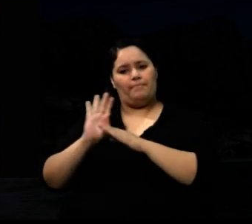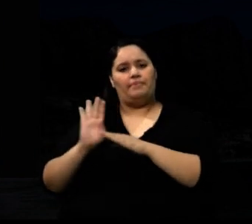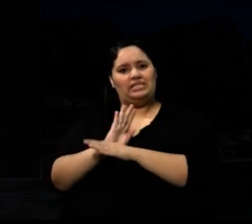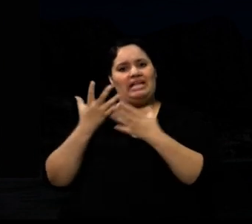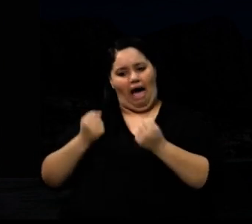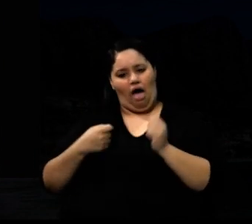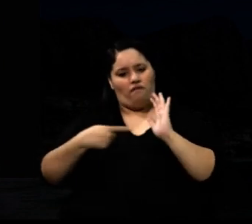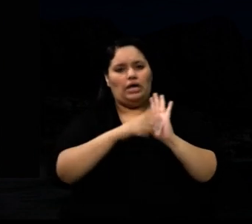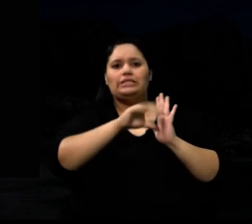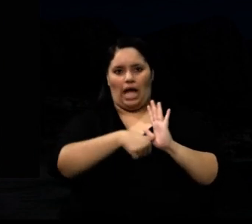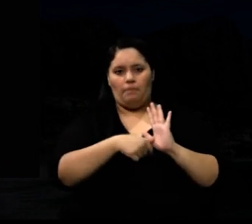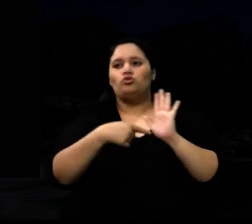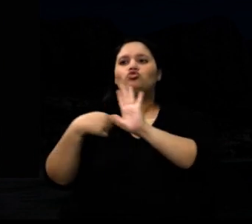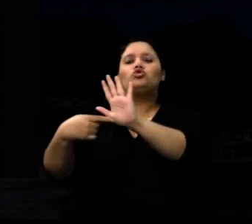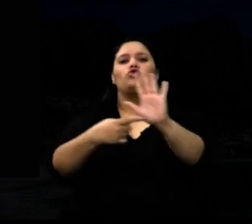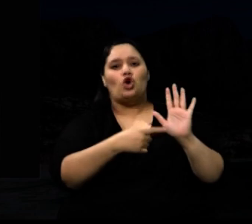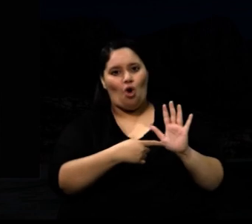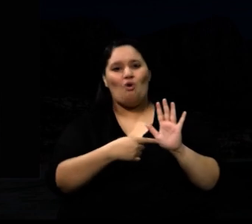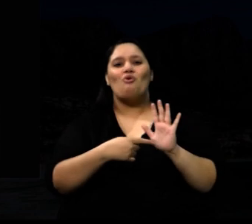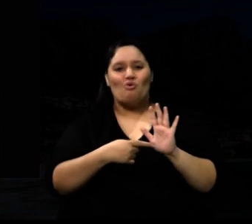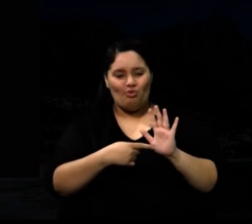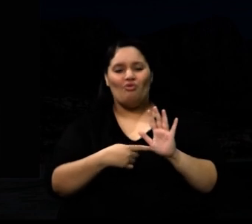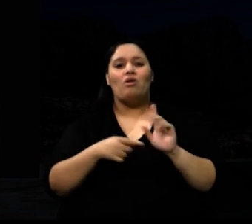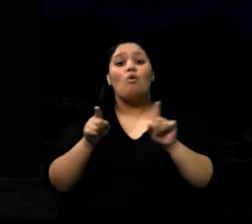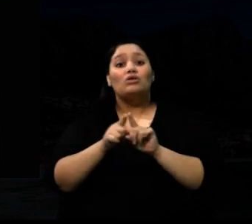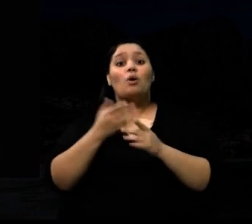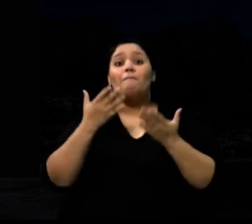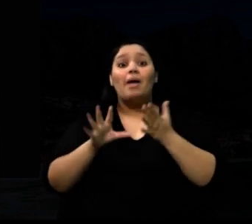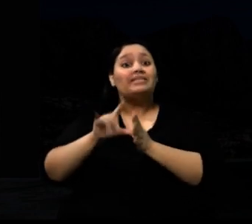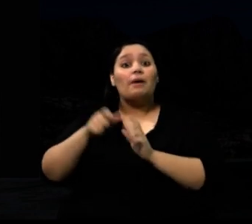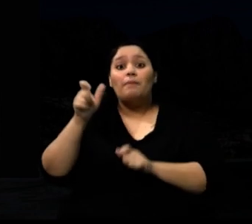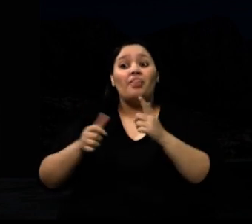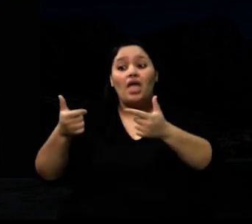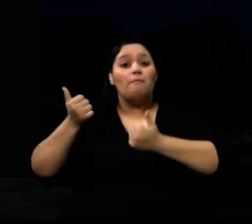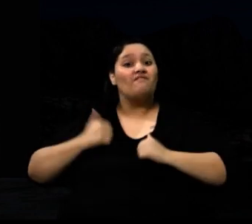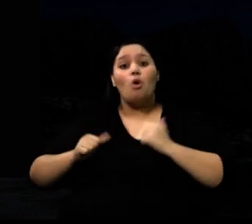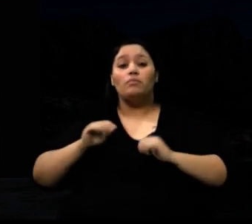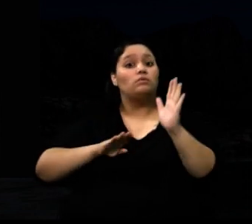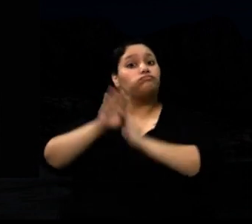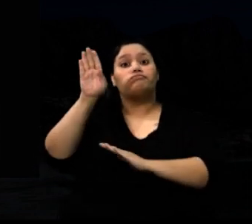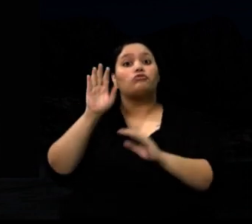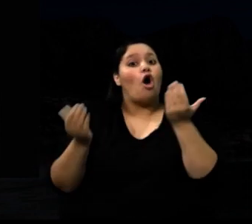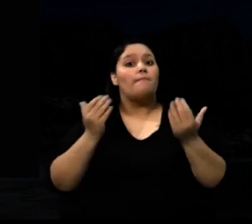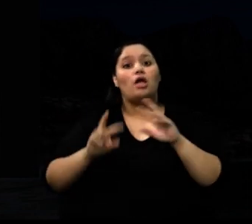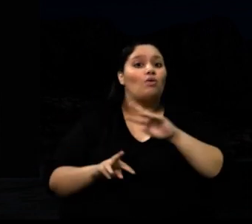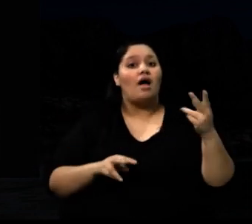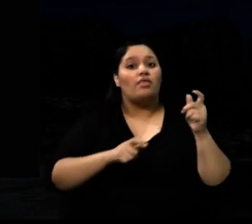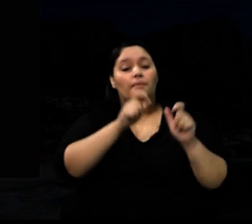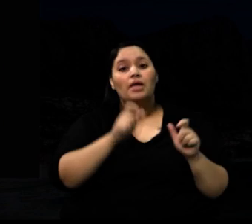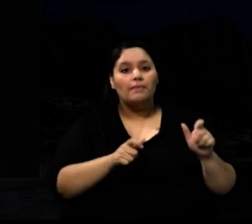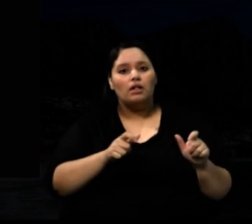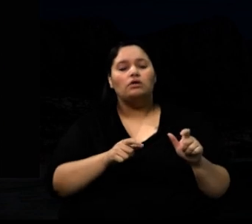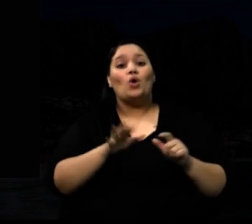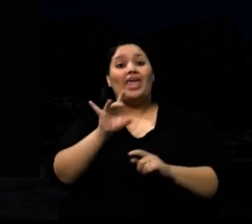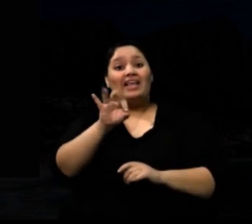inform or outperform able people. And if you outperform an able person, then clearly you are the best person to work for that